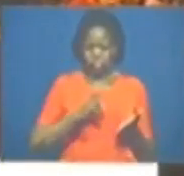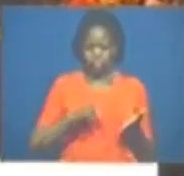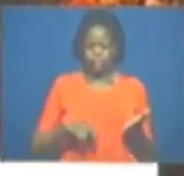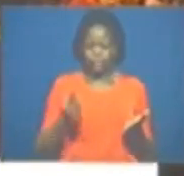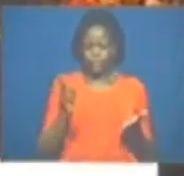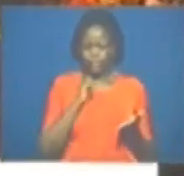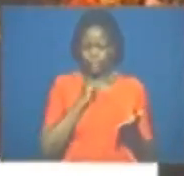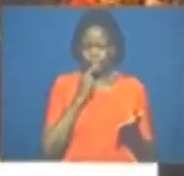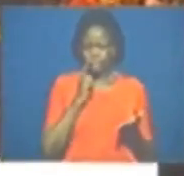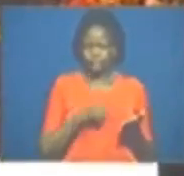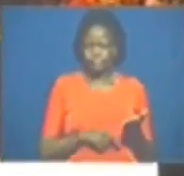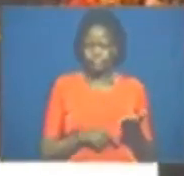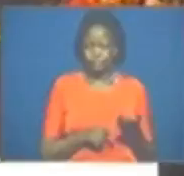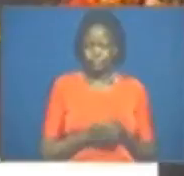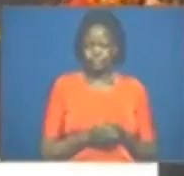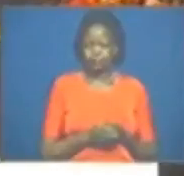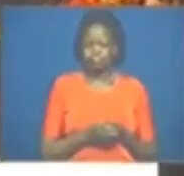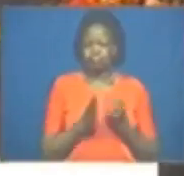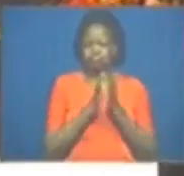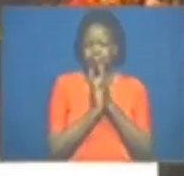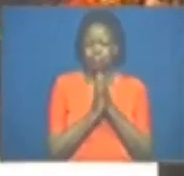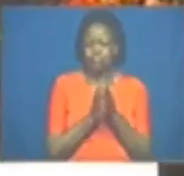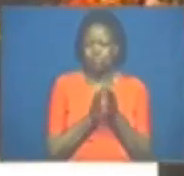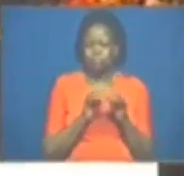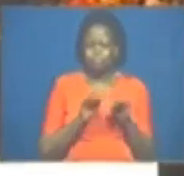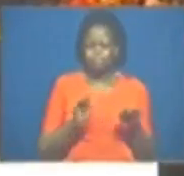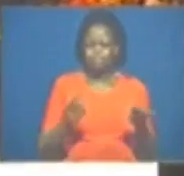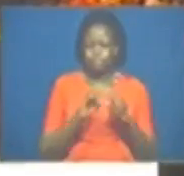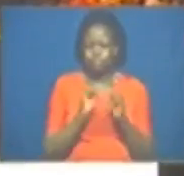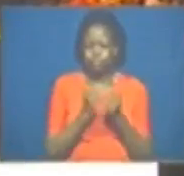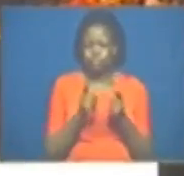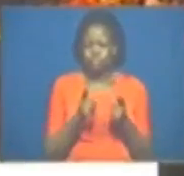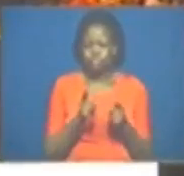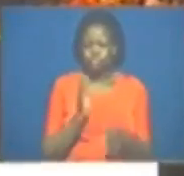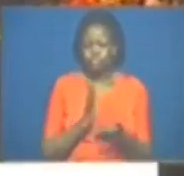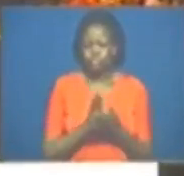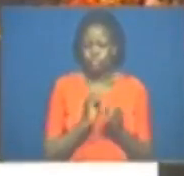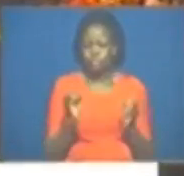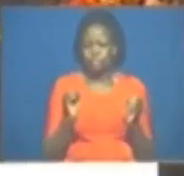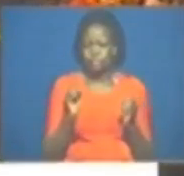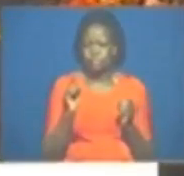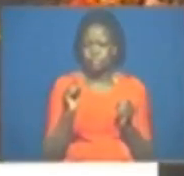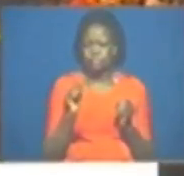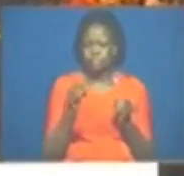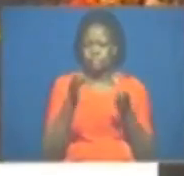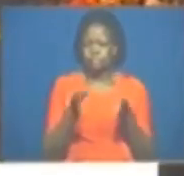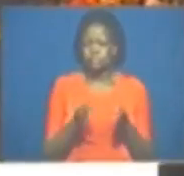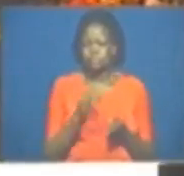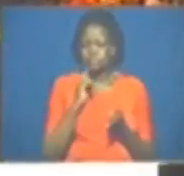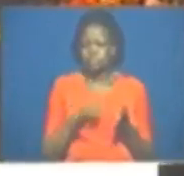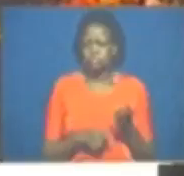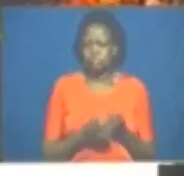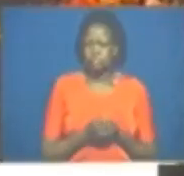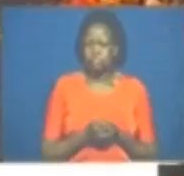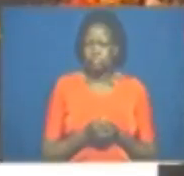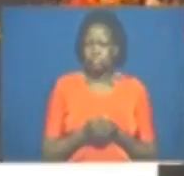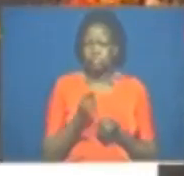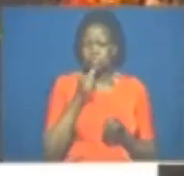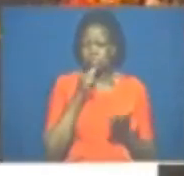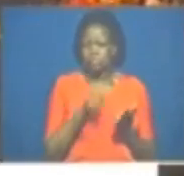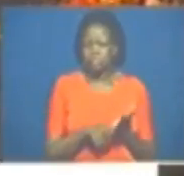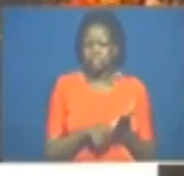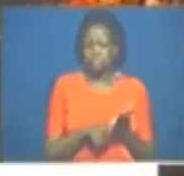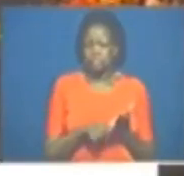the notice circulating on social media is fake. On its Twitter account, the electoral body dismissed the letter dated April